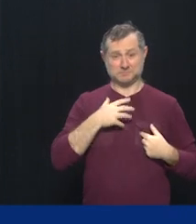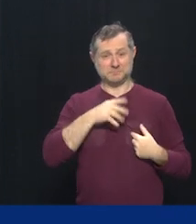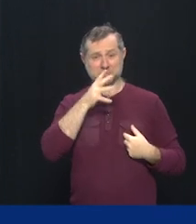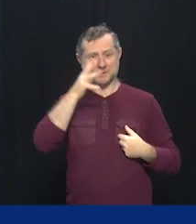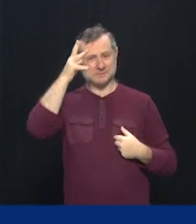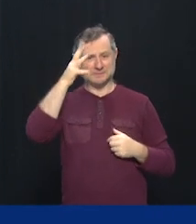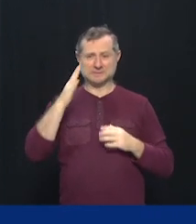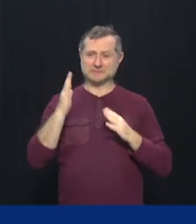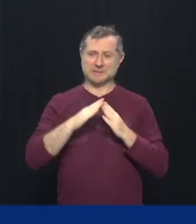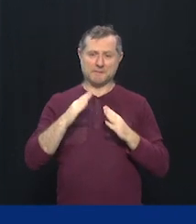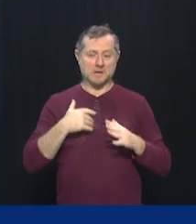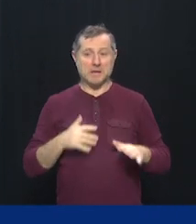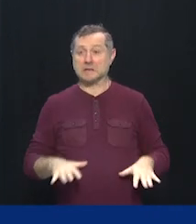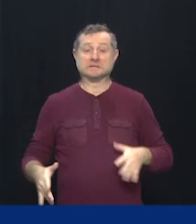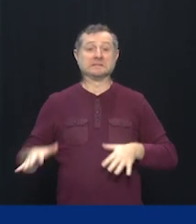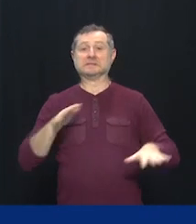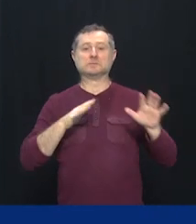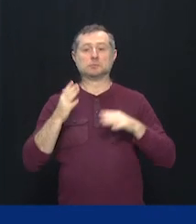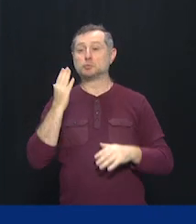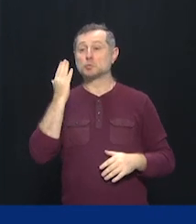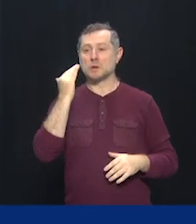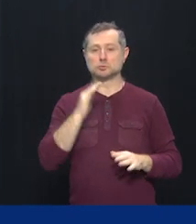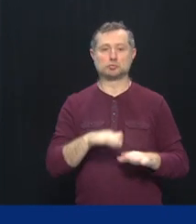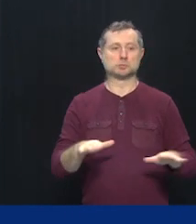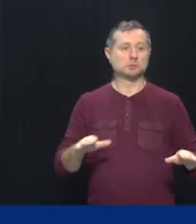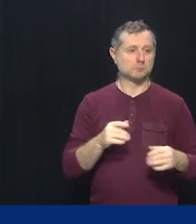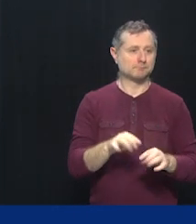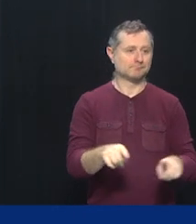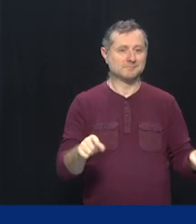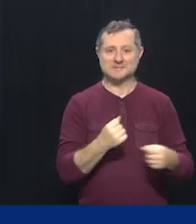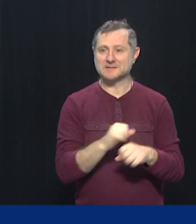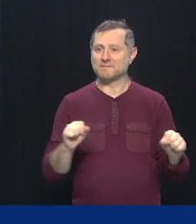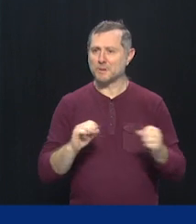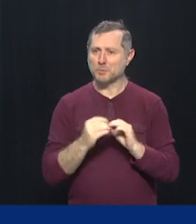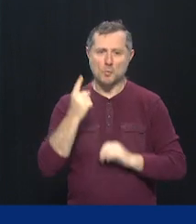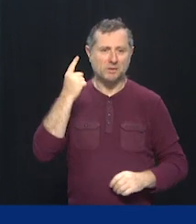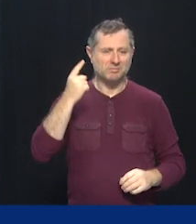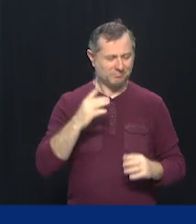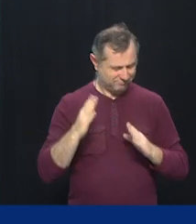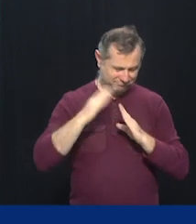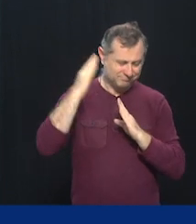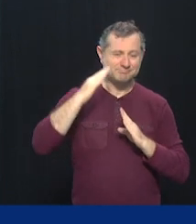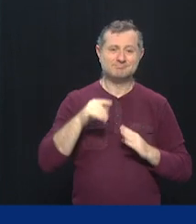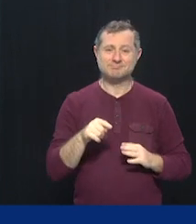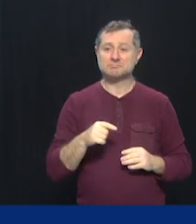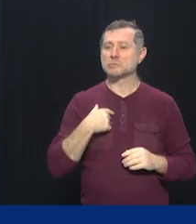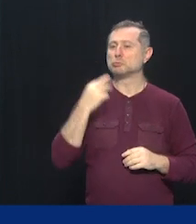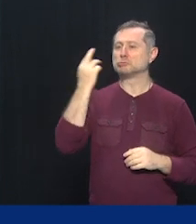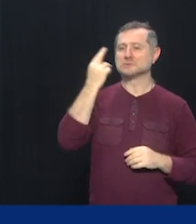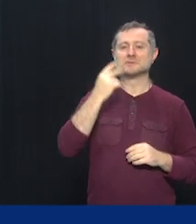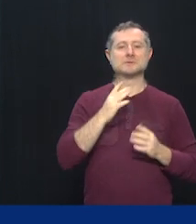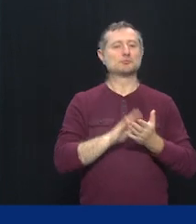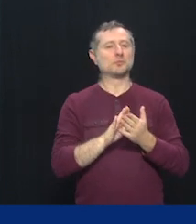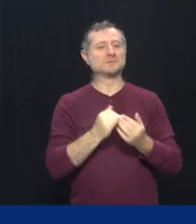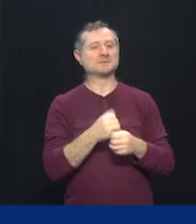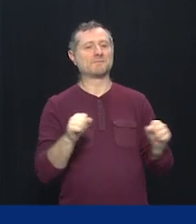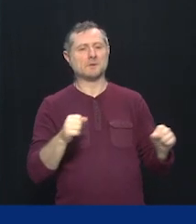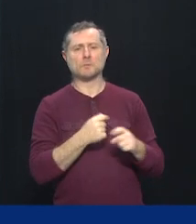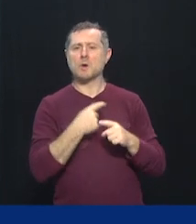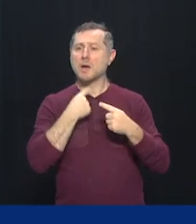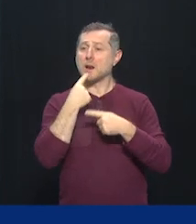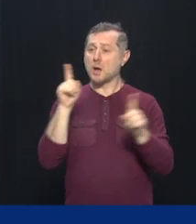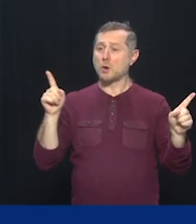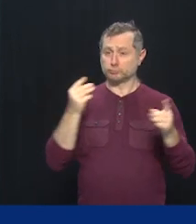pertains to the safety of your child. And that's why we're making our schools safe. I announced and wanted to give enough notice to